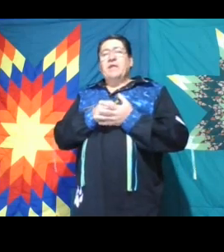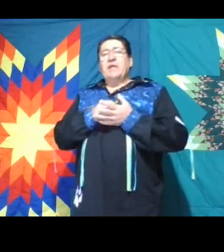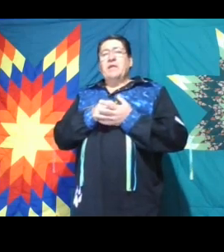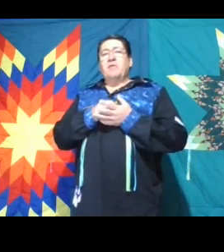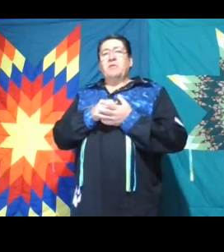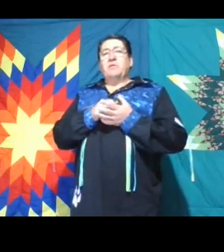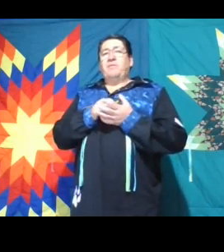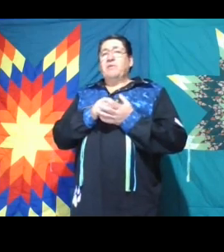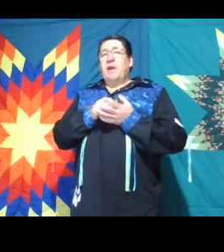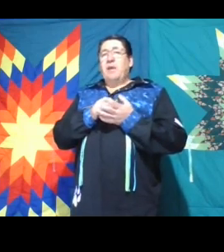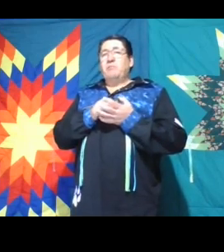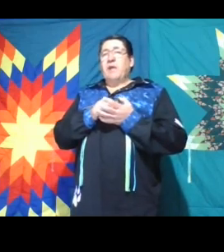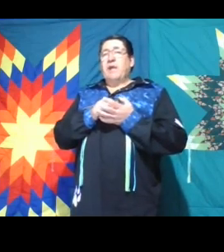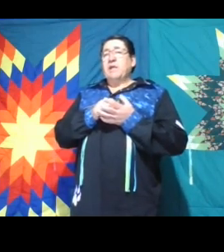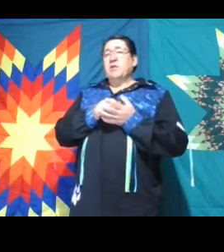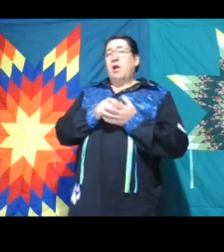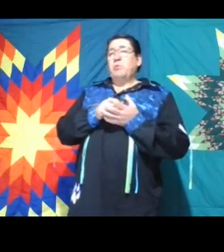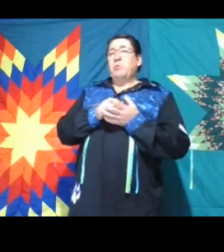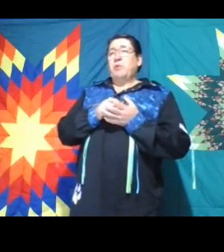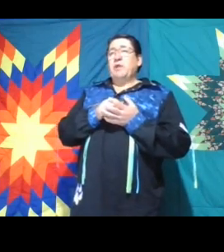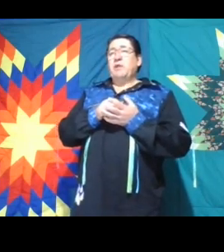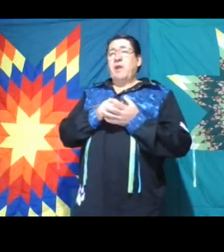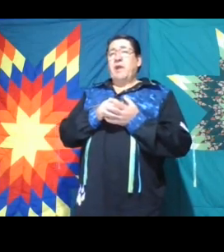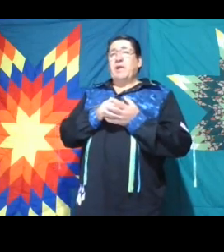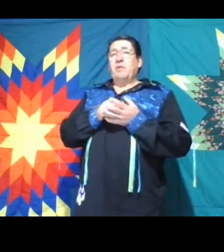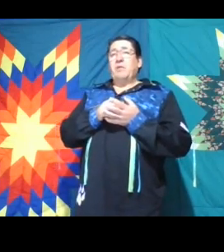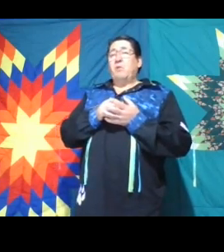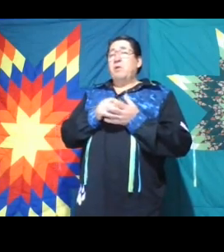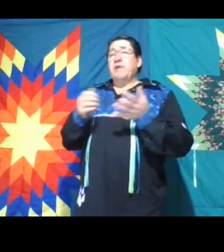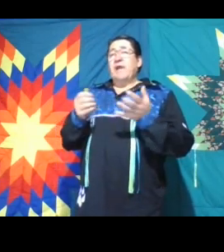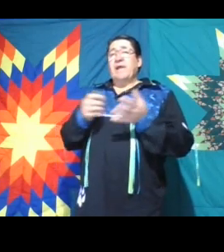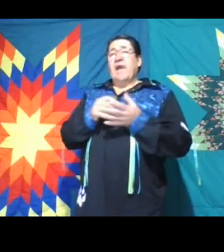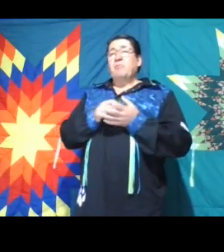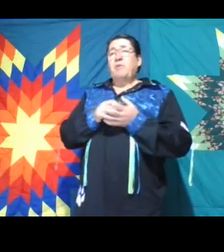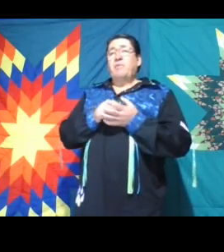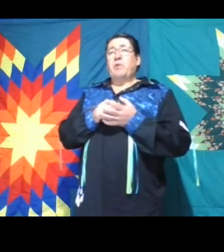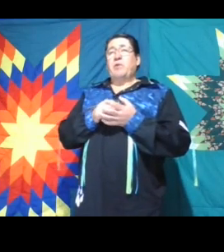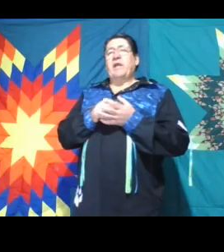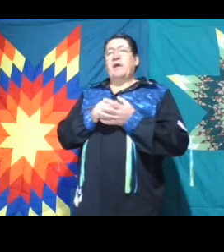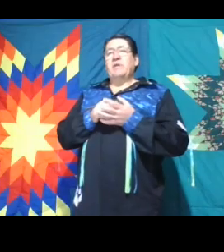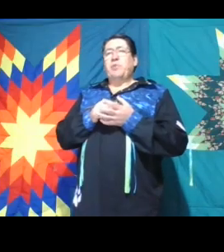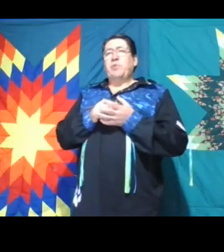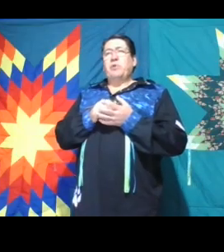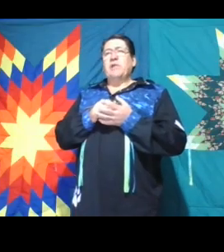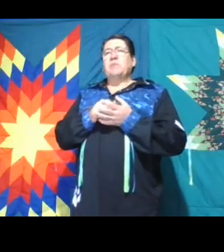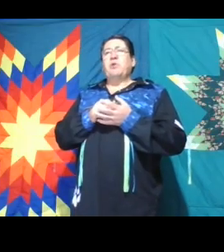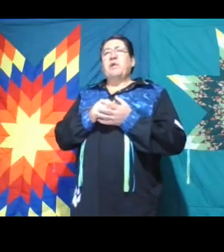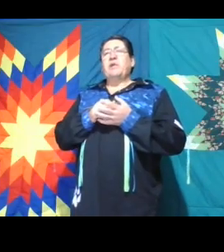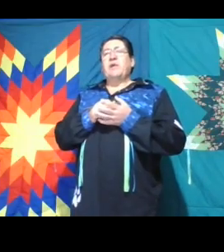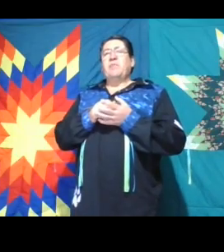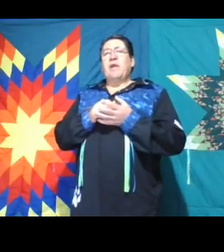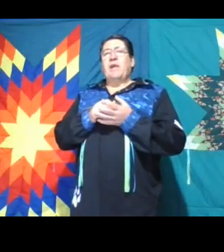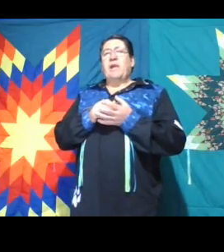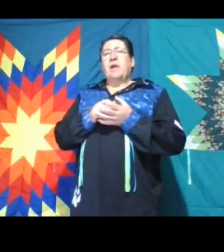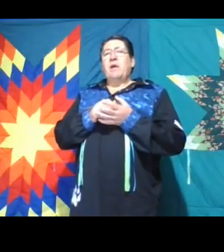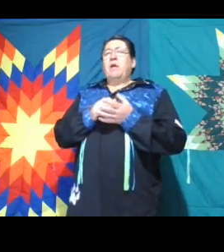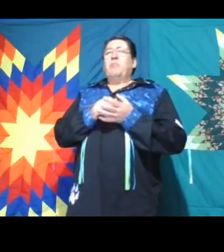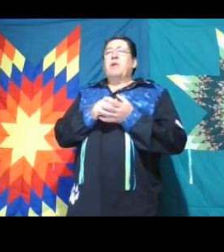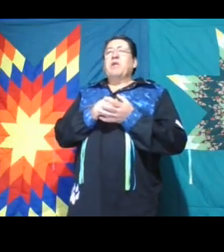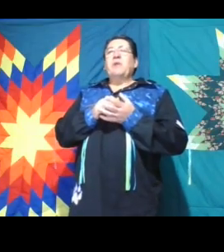Their 18-year-olds first time getting a job would be to a oil sand camp of about 10,000 people. That's pretty